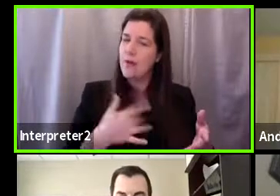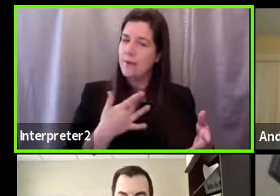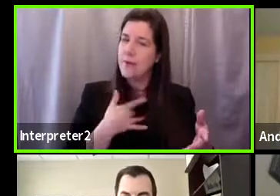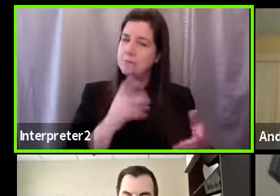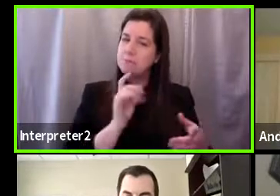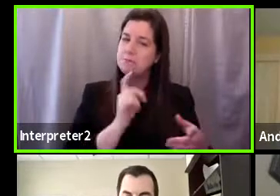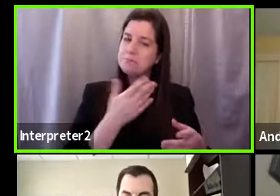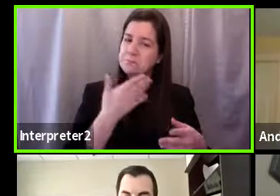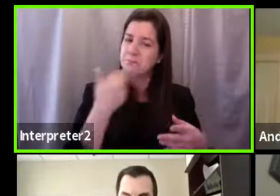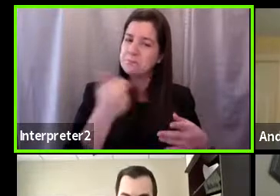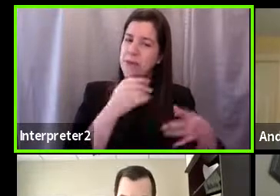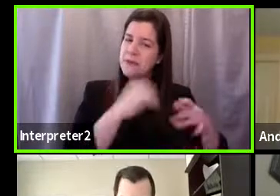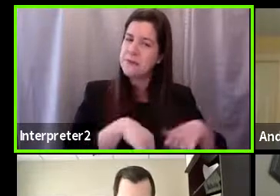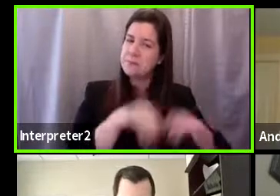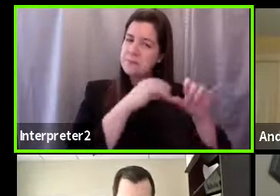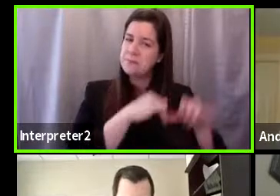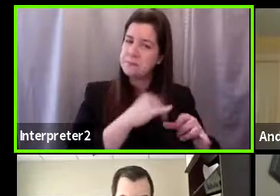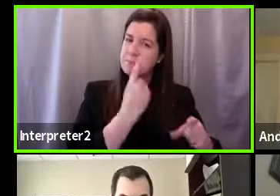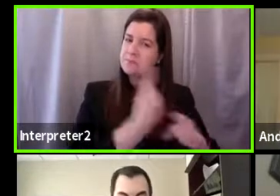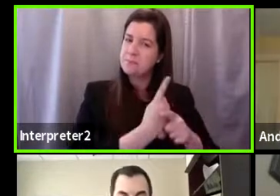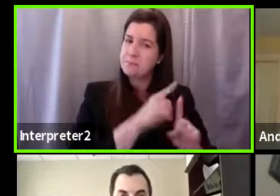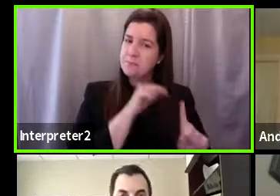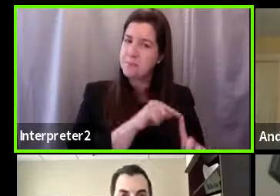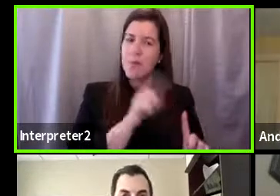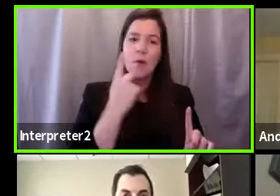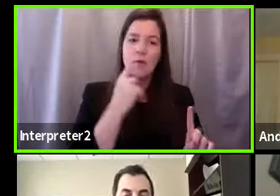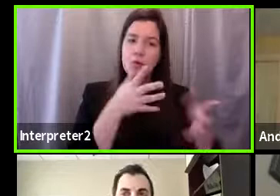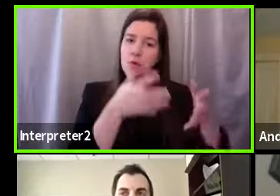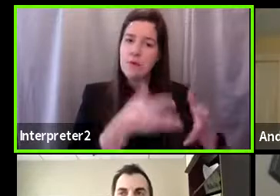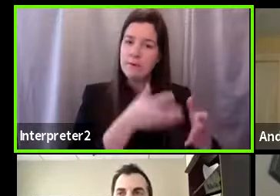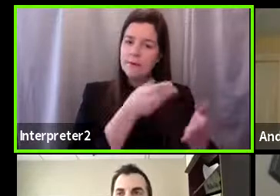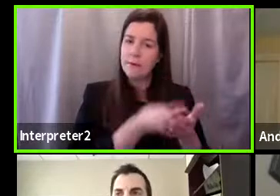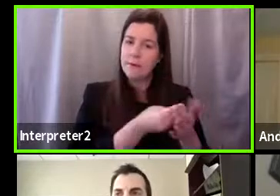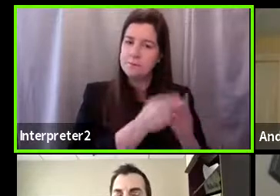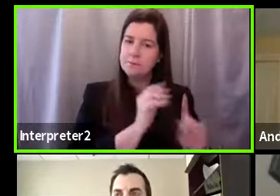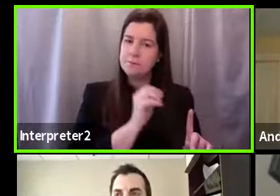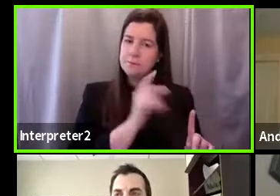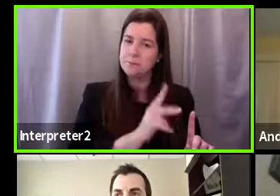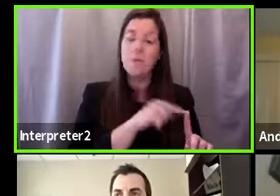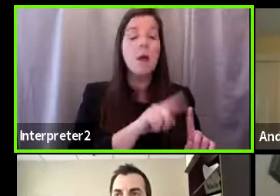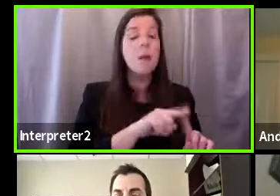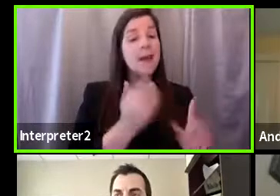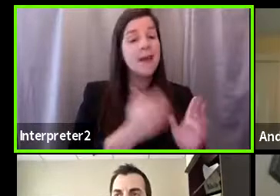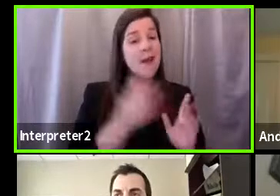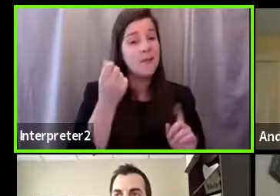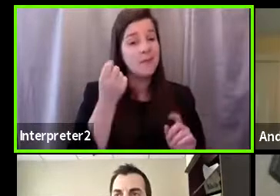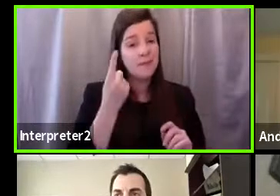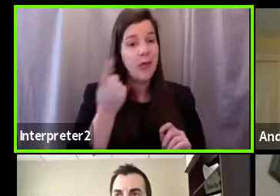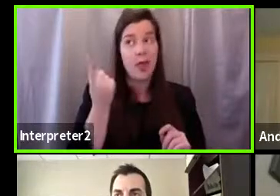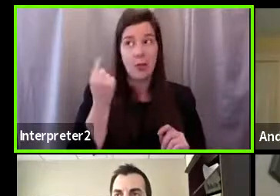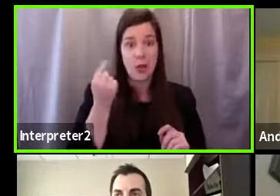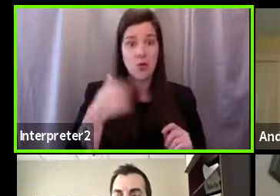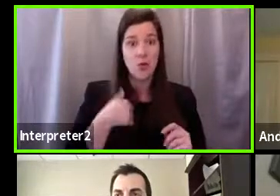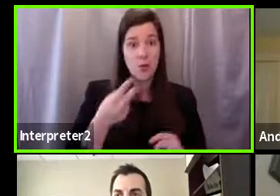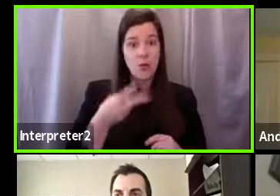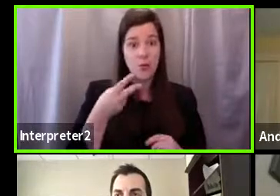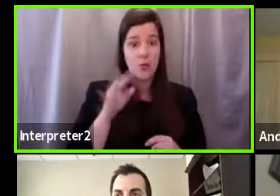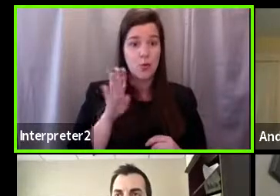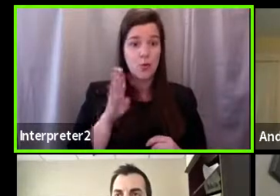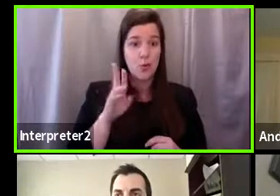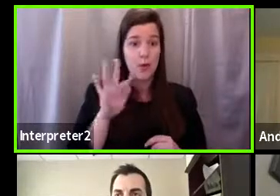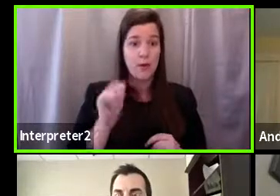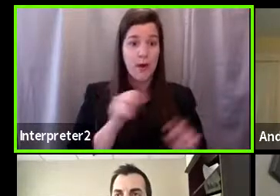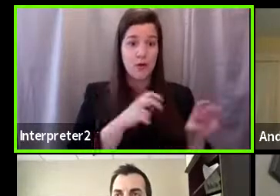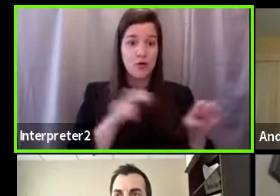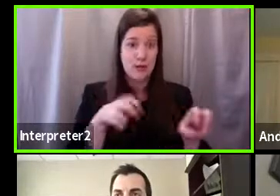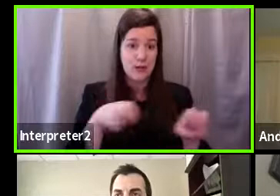that best practice. There are 2 other transfers that last year's BRFA also effectuates, and we